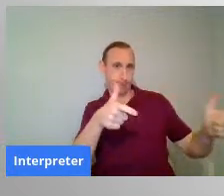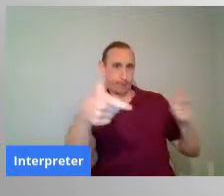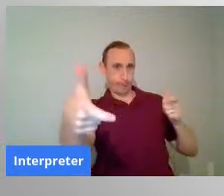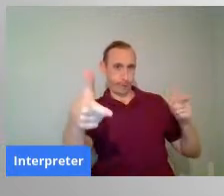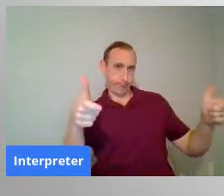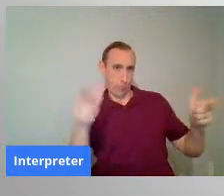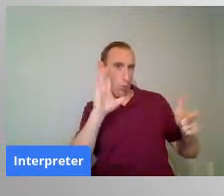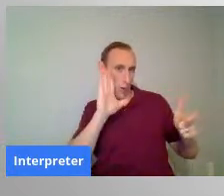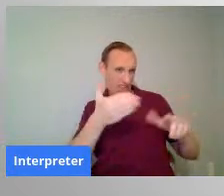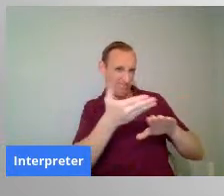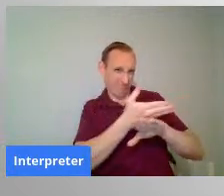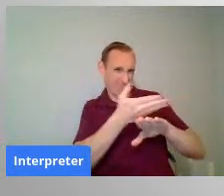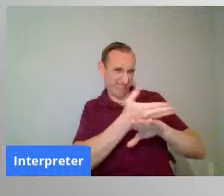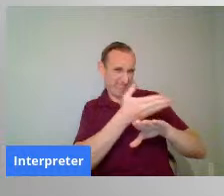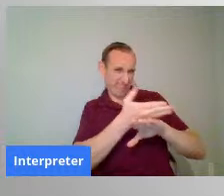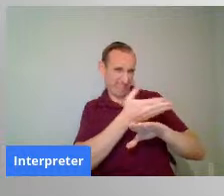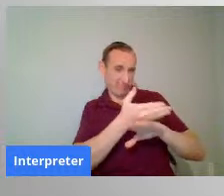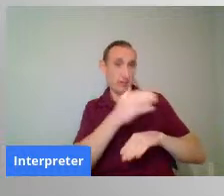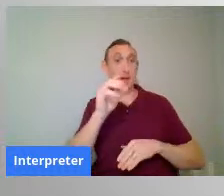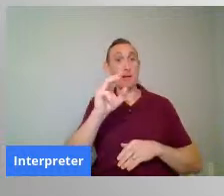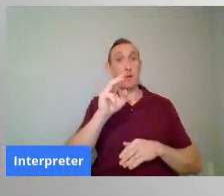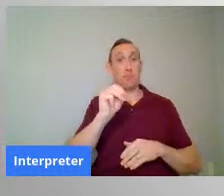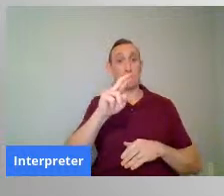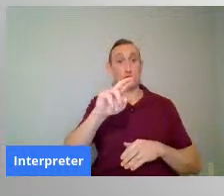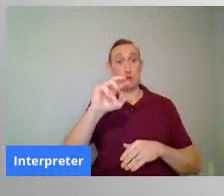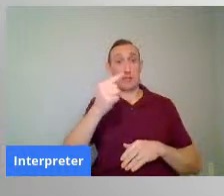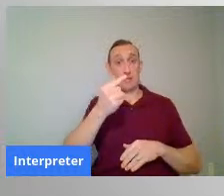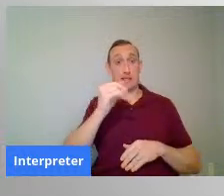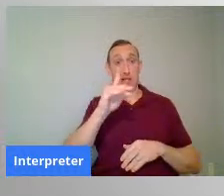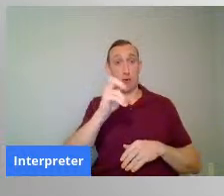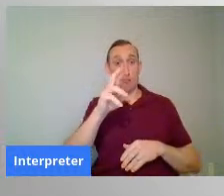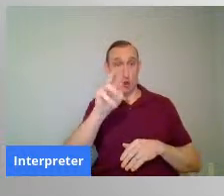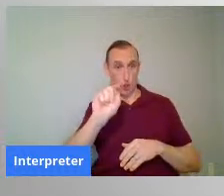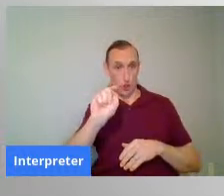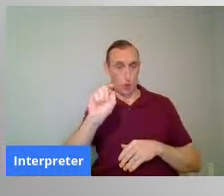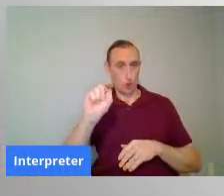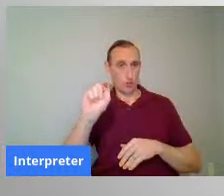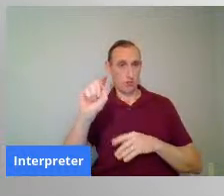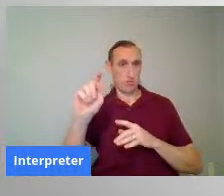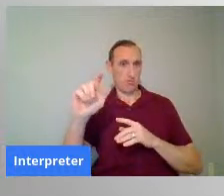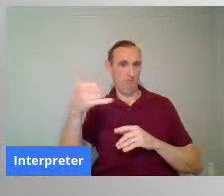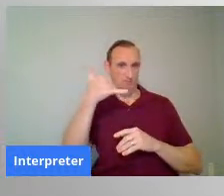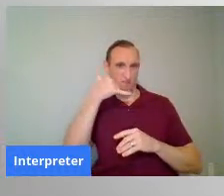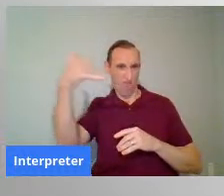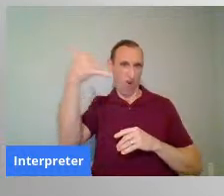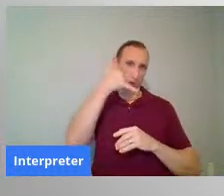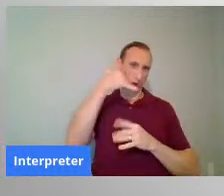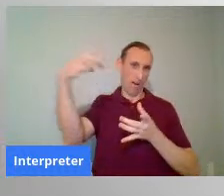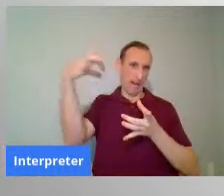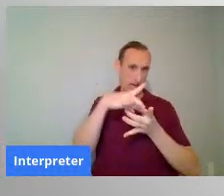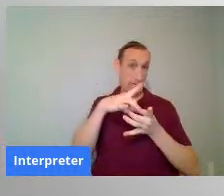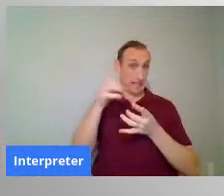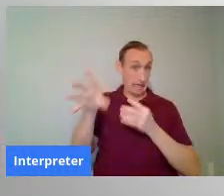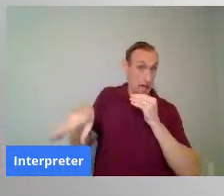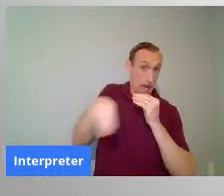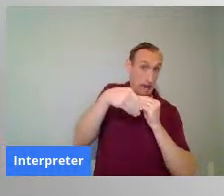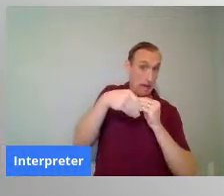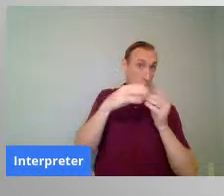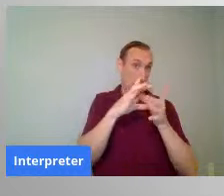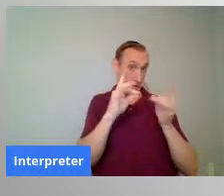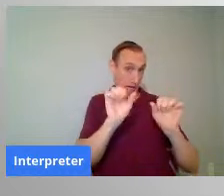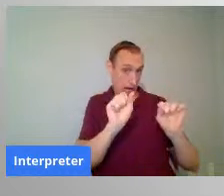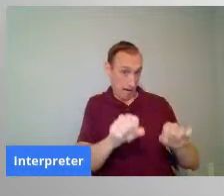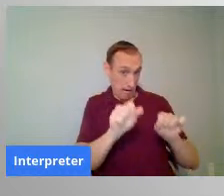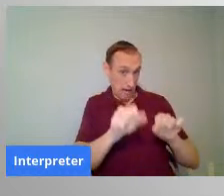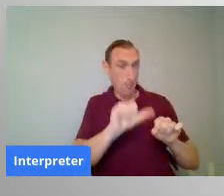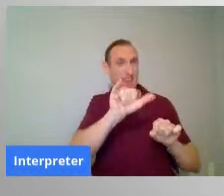is on the line, so he could probably speak to this better than I can, but looking at moving that cafeteria area to the